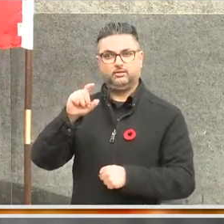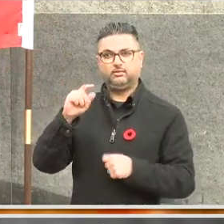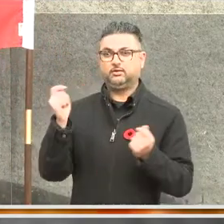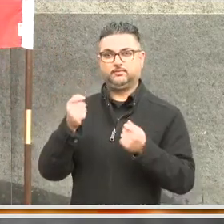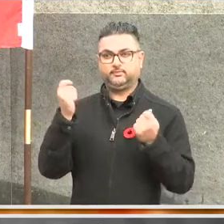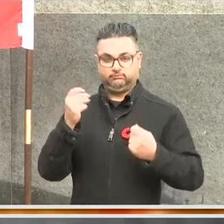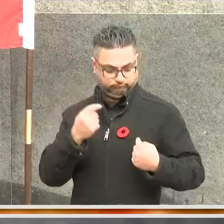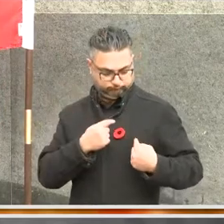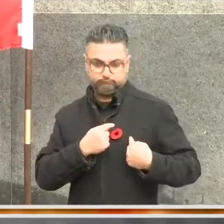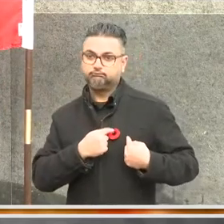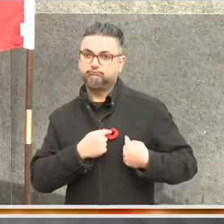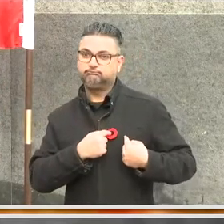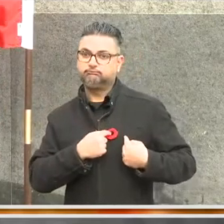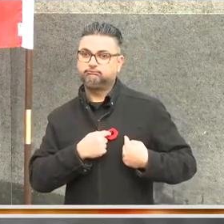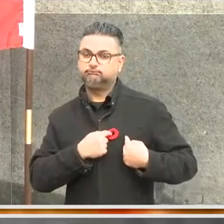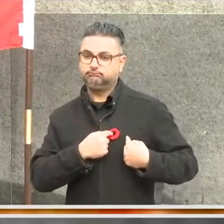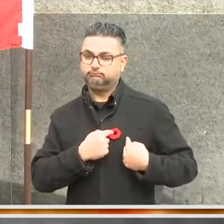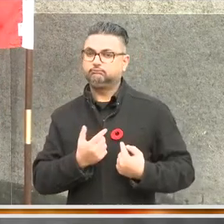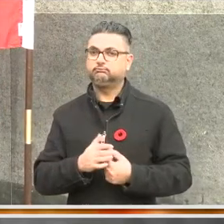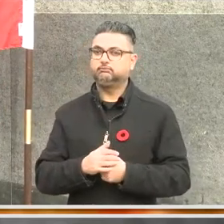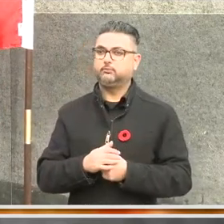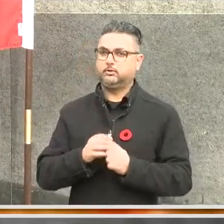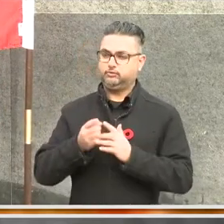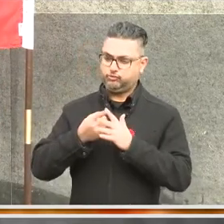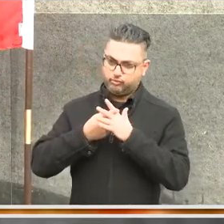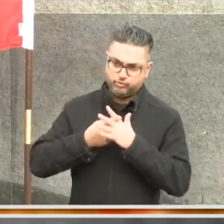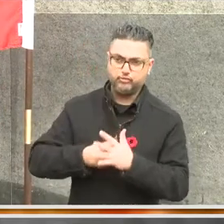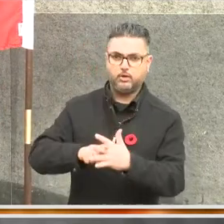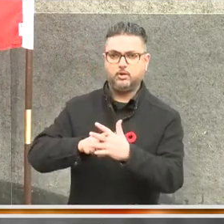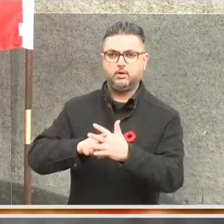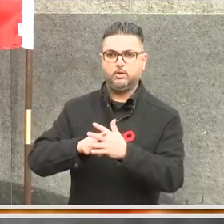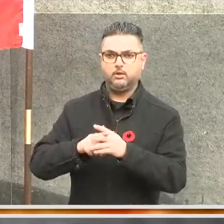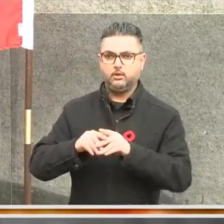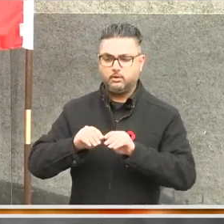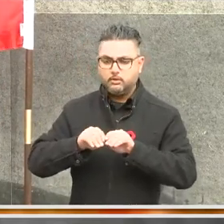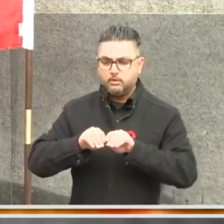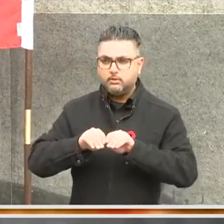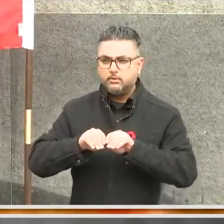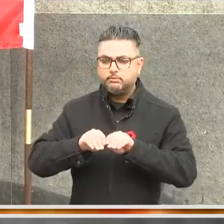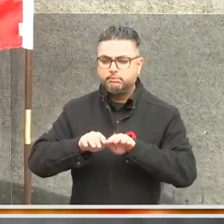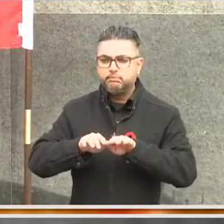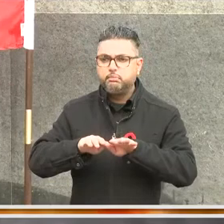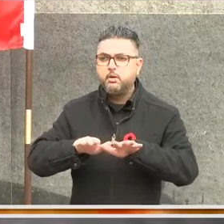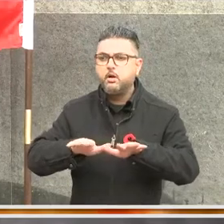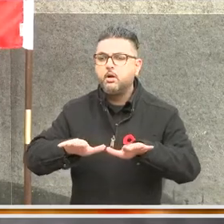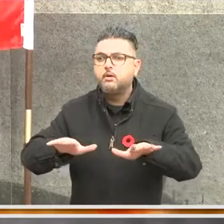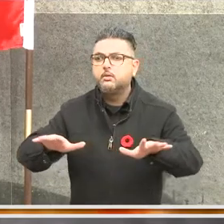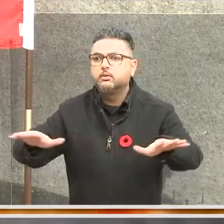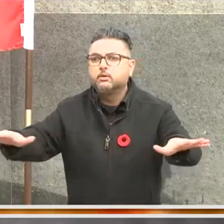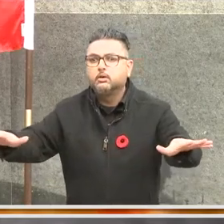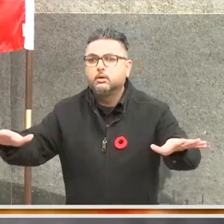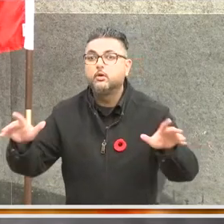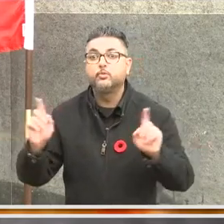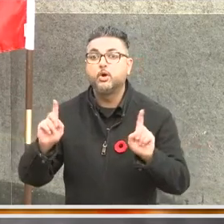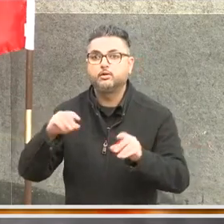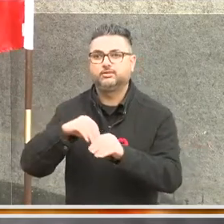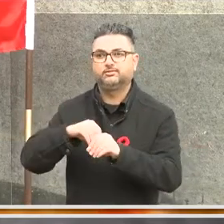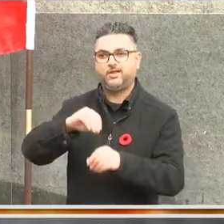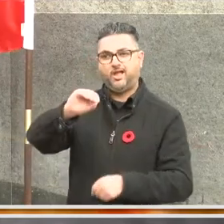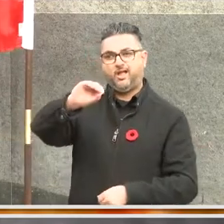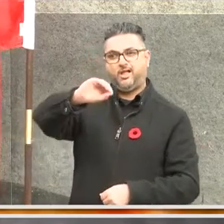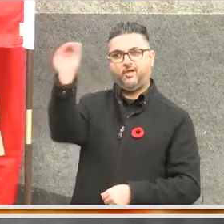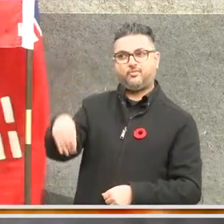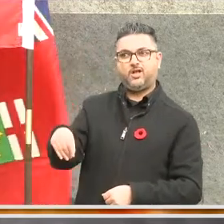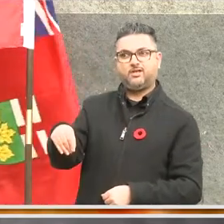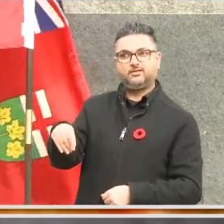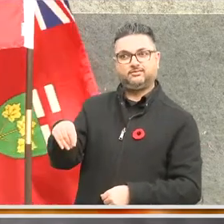had humble beginnings in what is now the Army Officers' Mess in our nation's capital, the city of Ottawa. Lillian Freeman, a Jewish